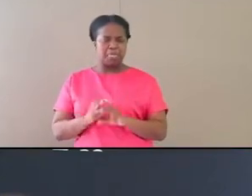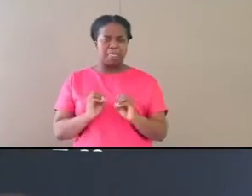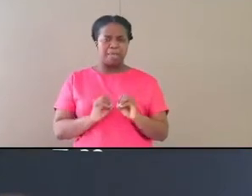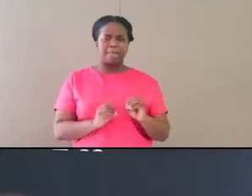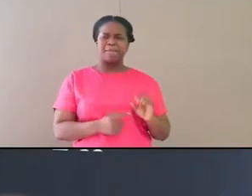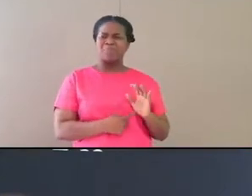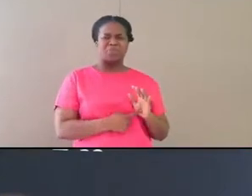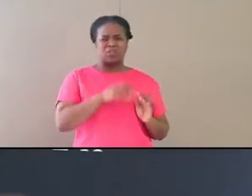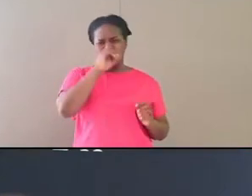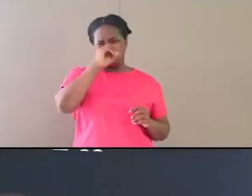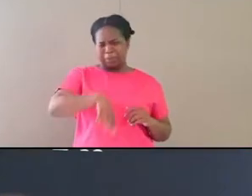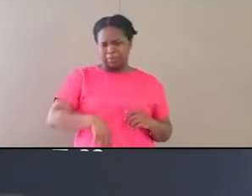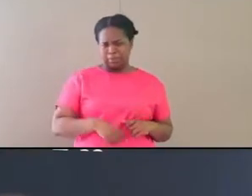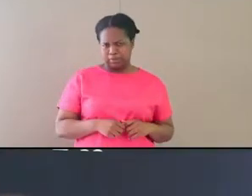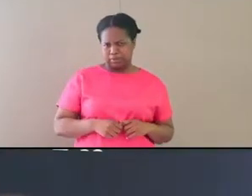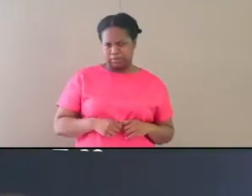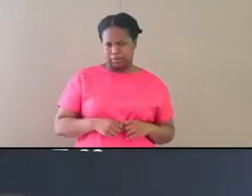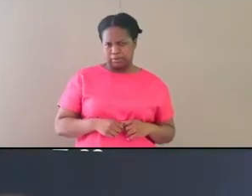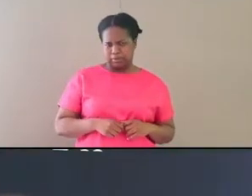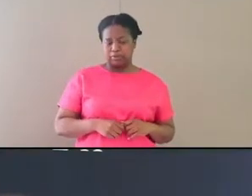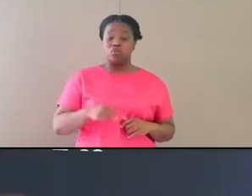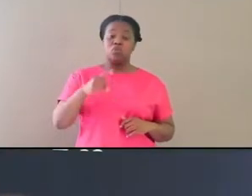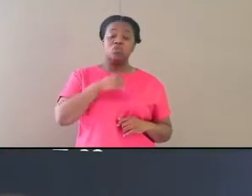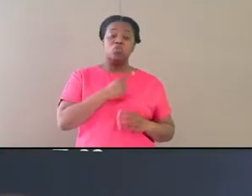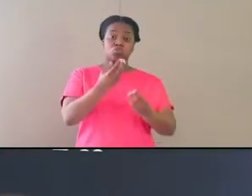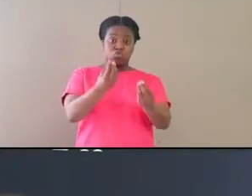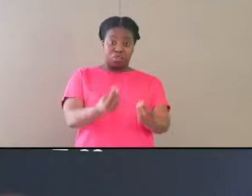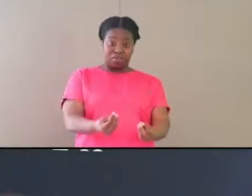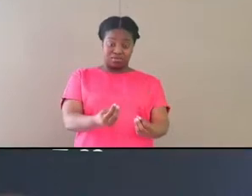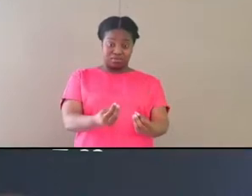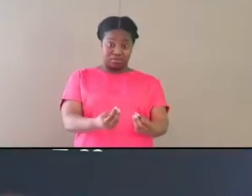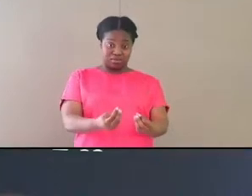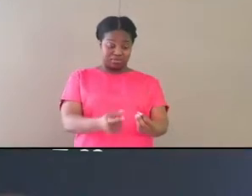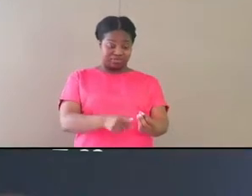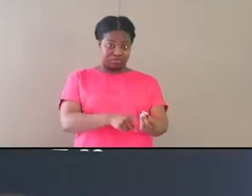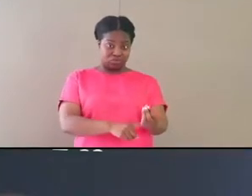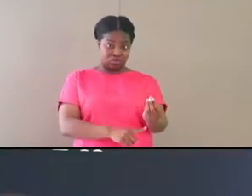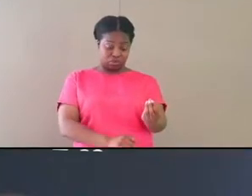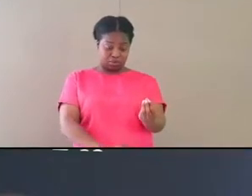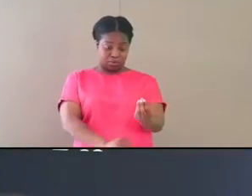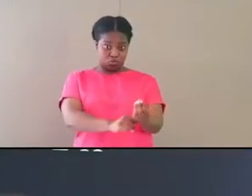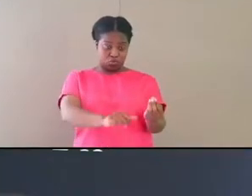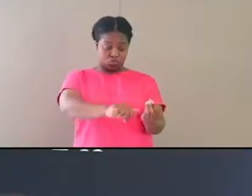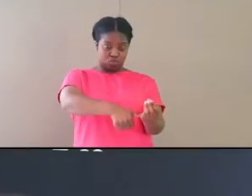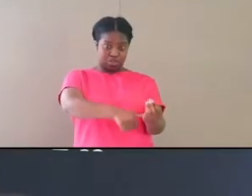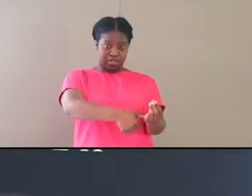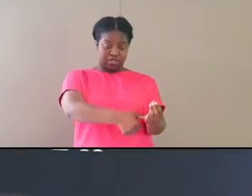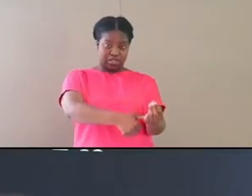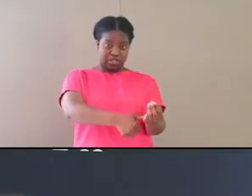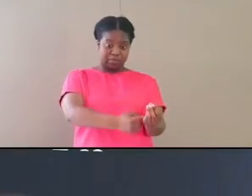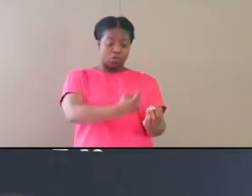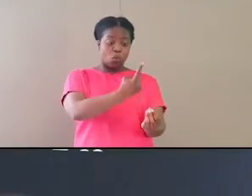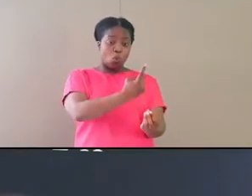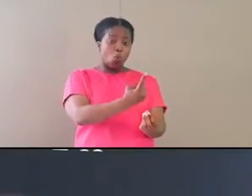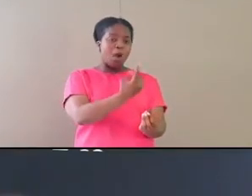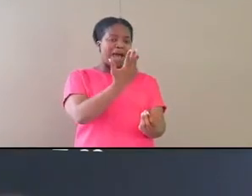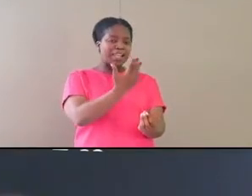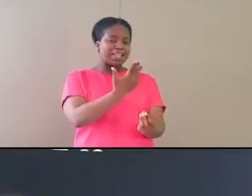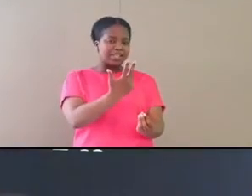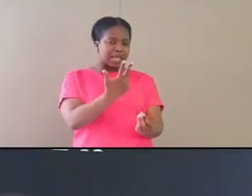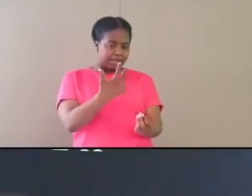so, it's a nonsense. If you look at the child support grant, you know, introduced in 1998, a bit slow,